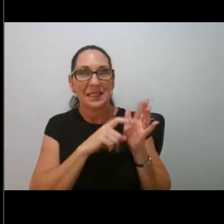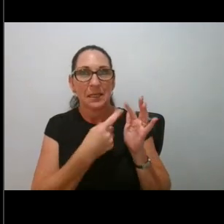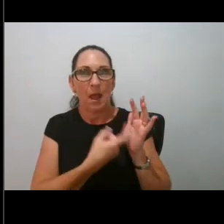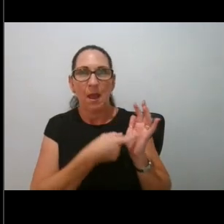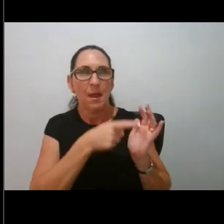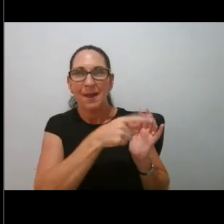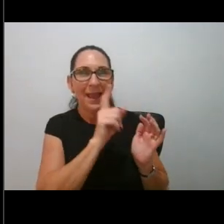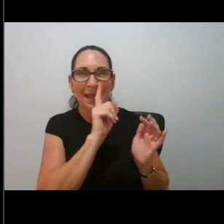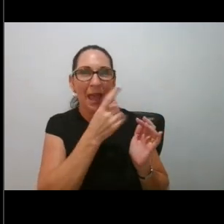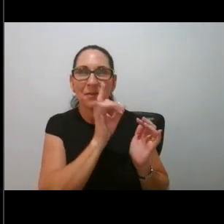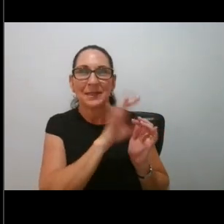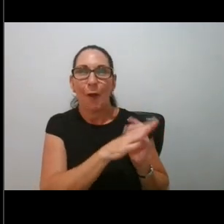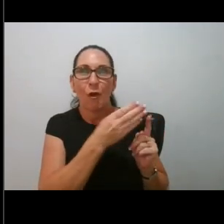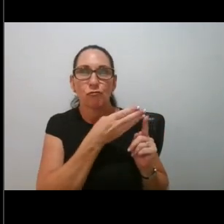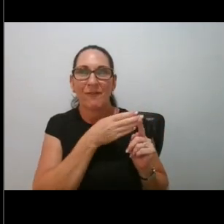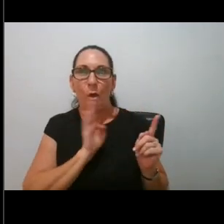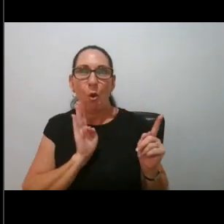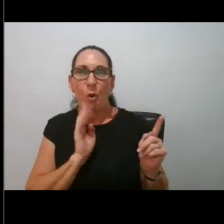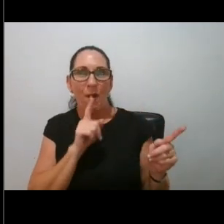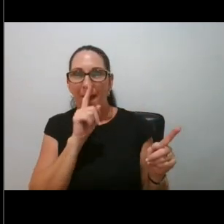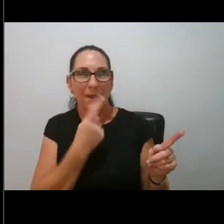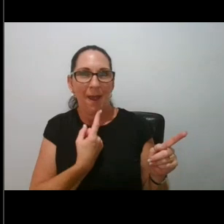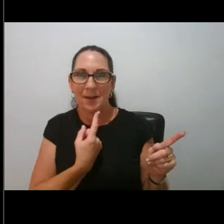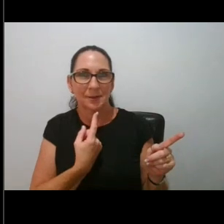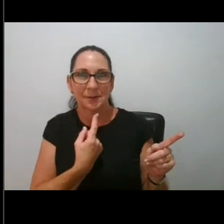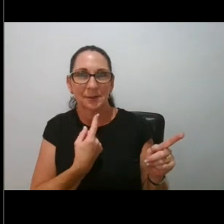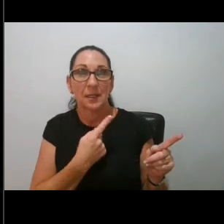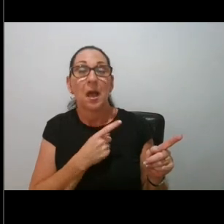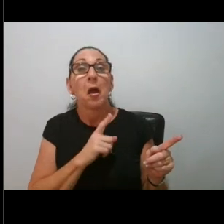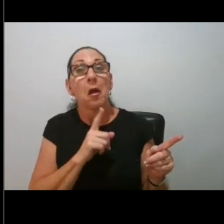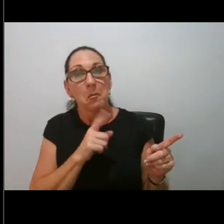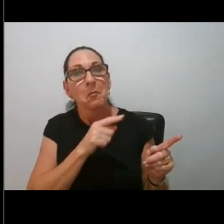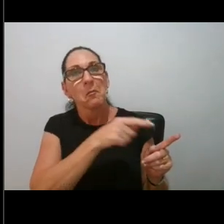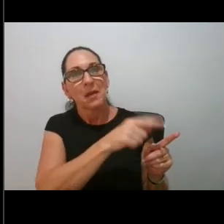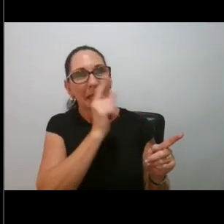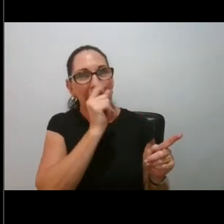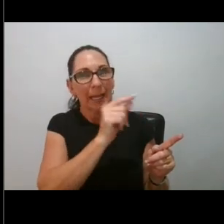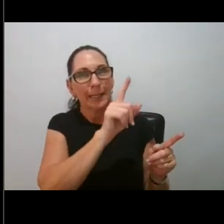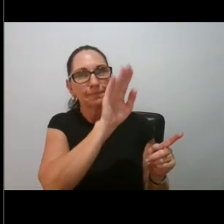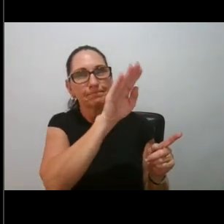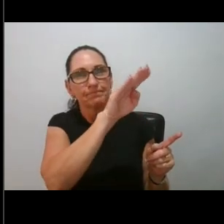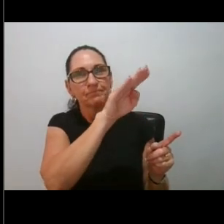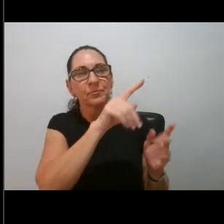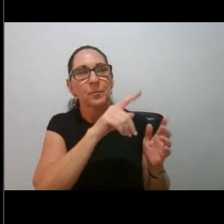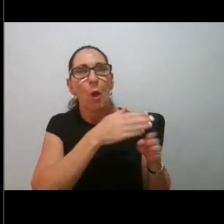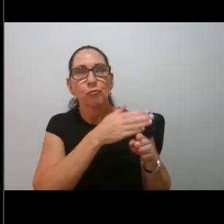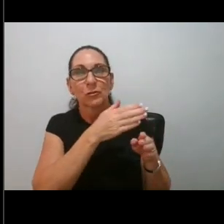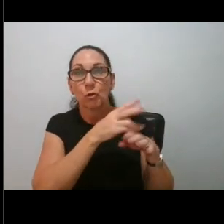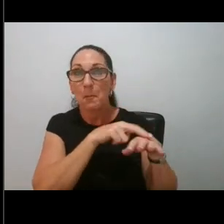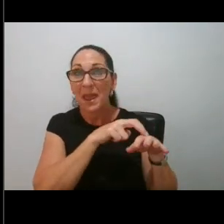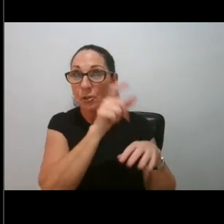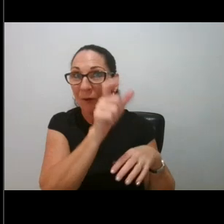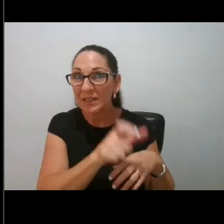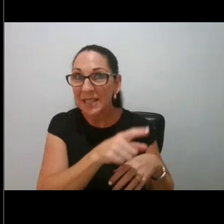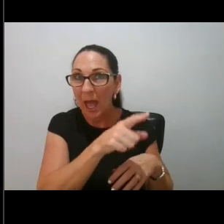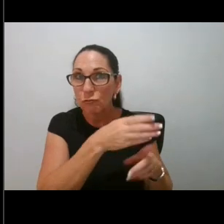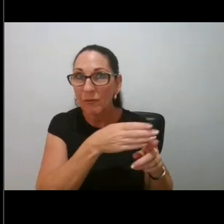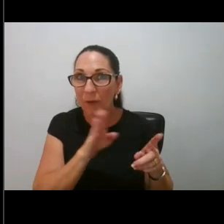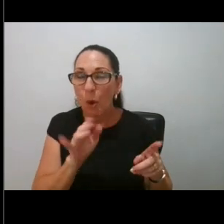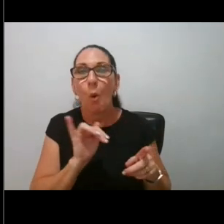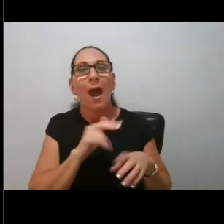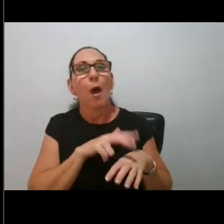refer themselves, they can either ask an operational police officer or a prosecutor to